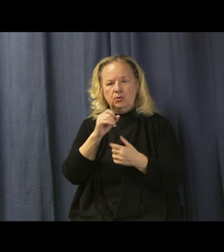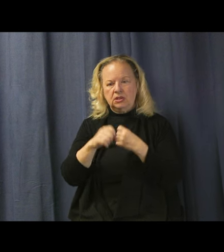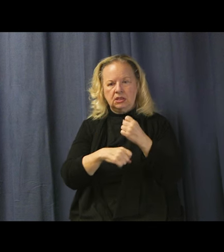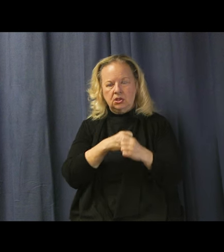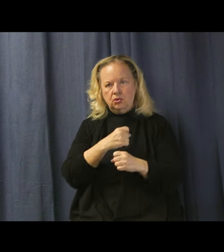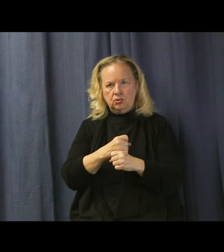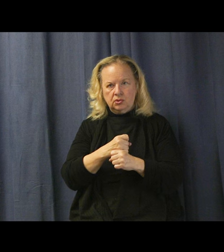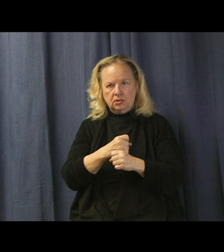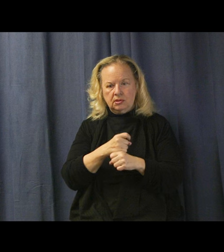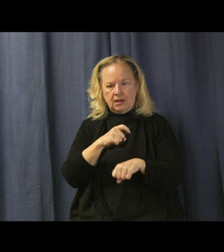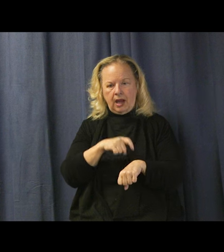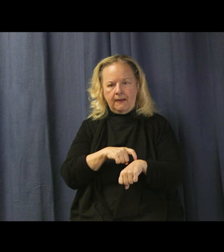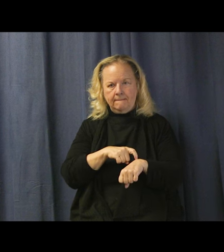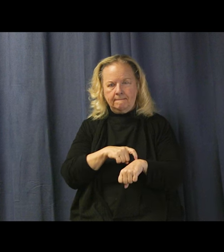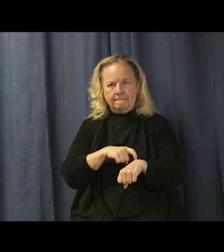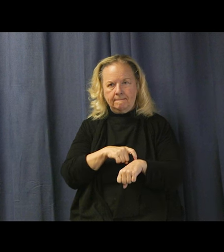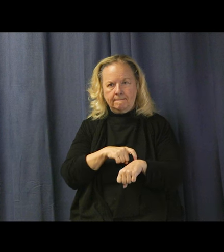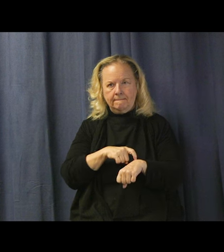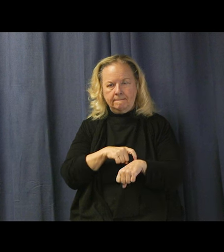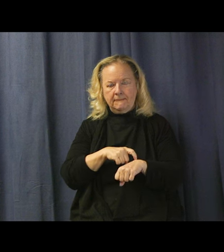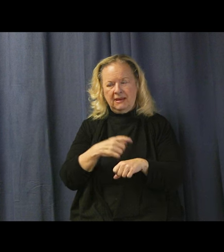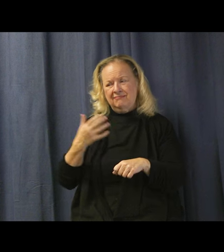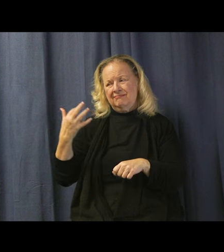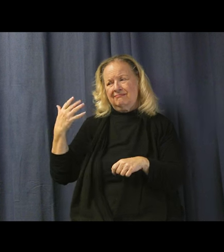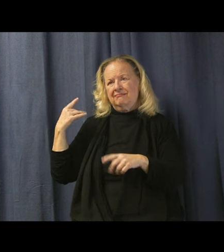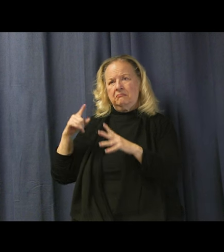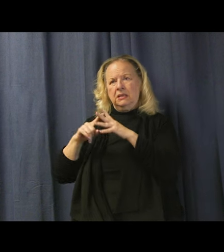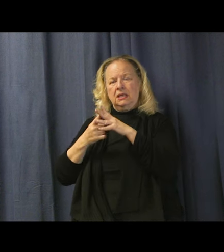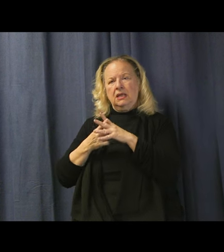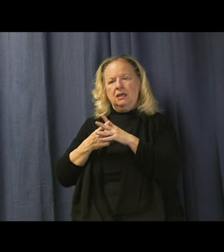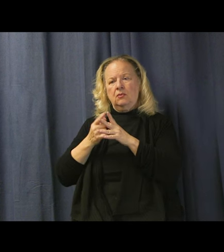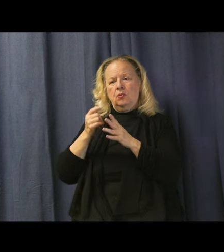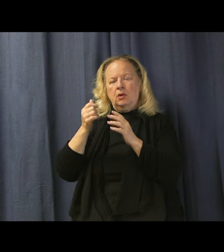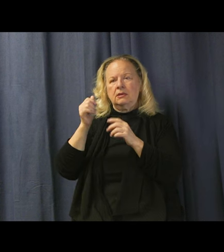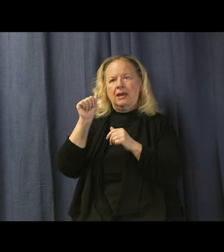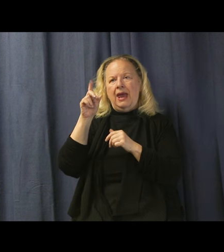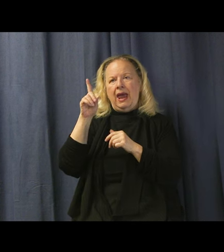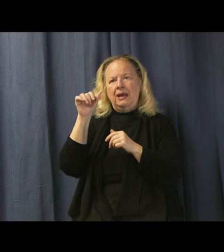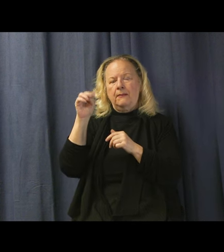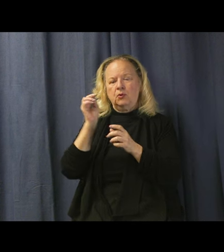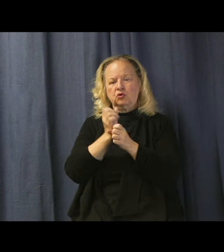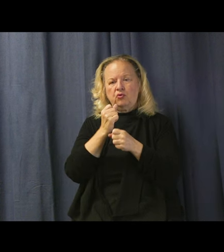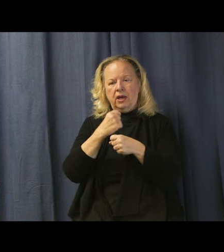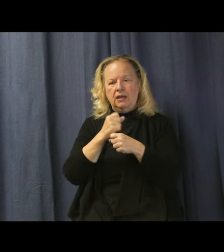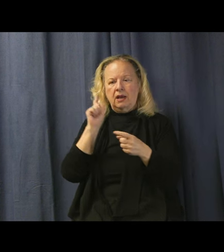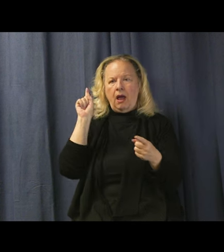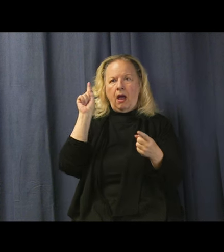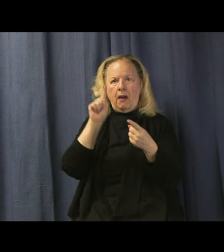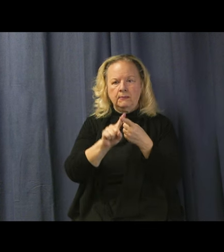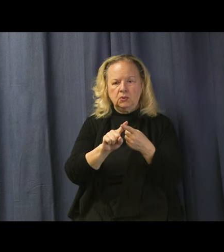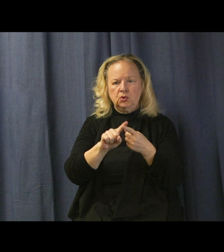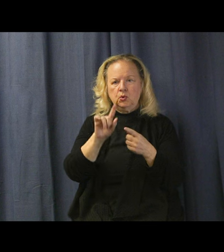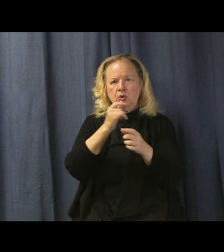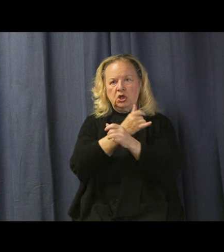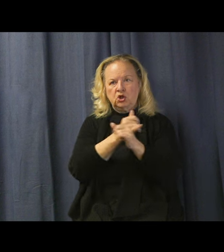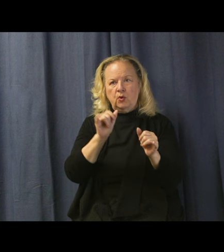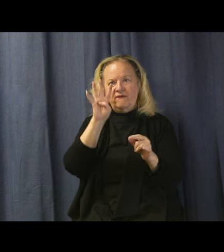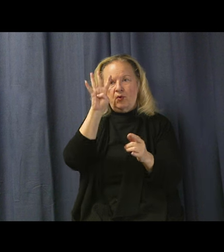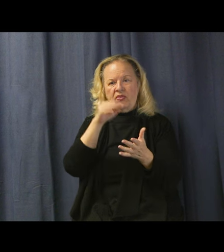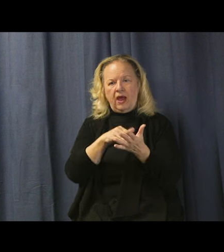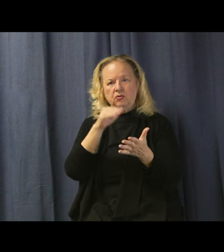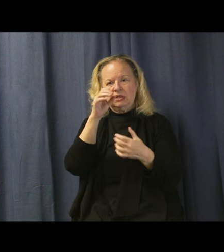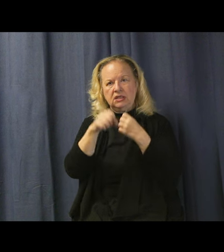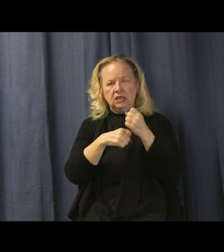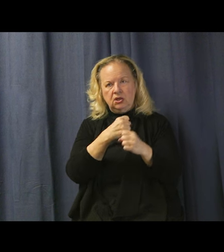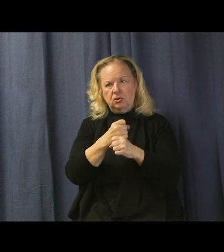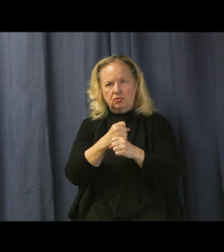time frame. And from the beginning when Adam was created to Yeshua was 4,000 years. And here